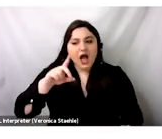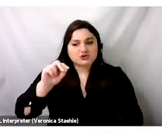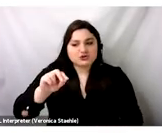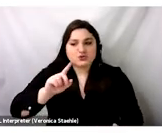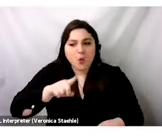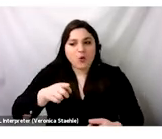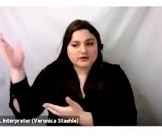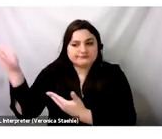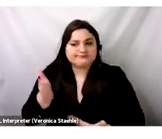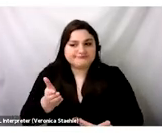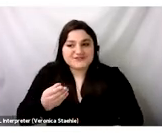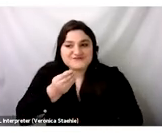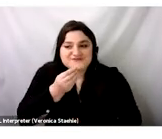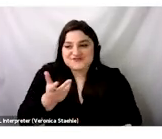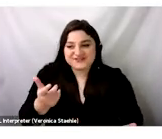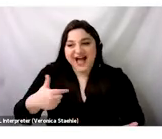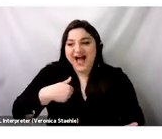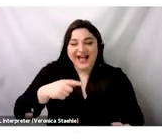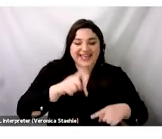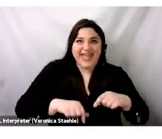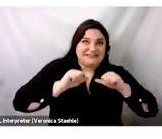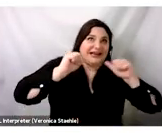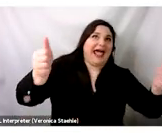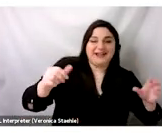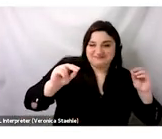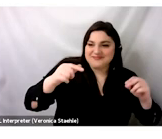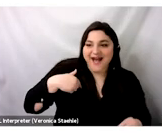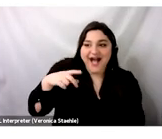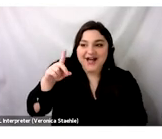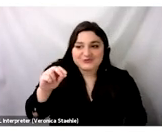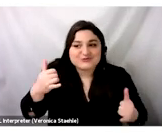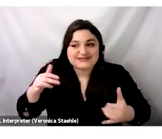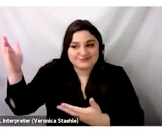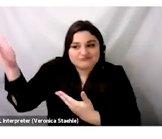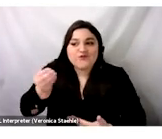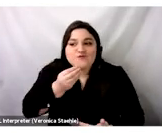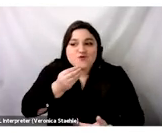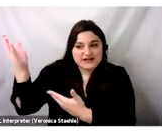I do, obviously, like that would be unrealistic to say that I didn't.